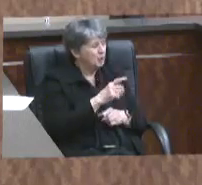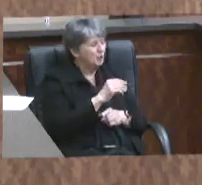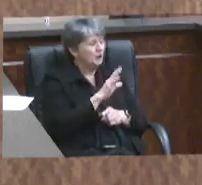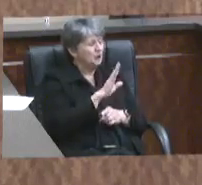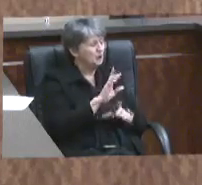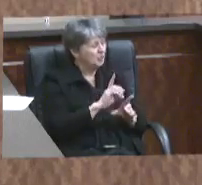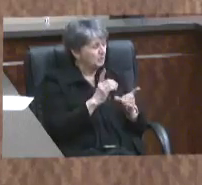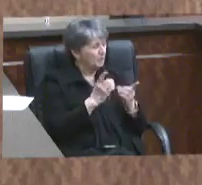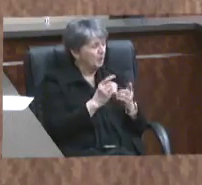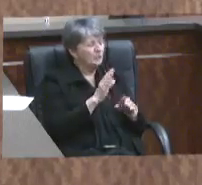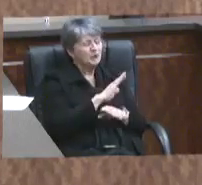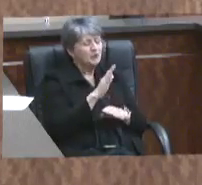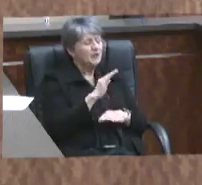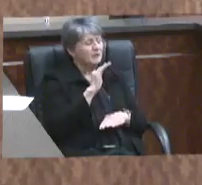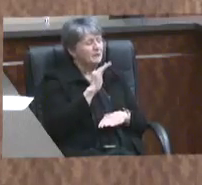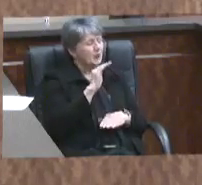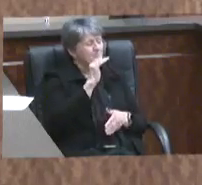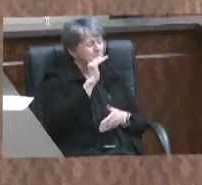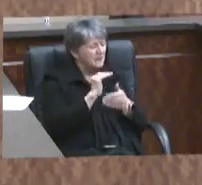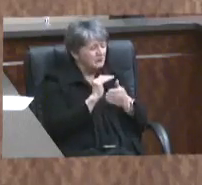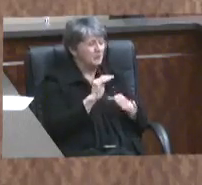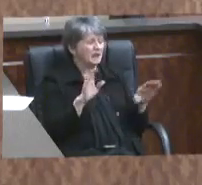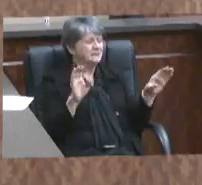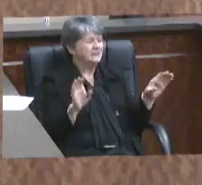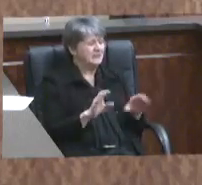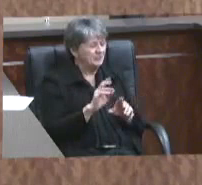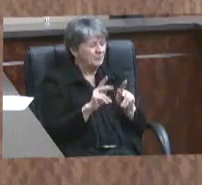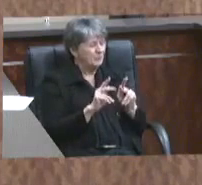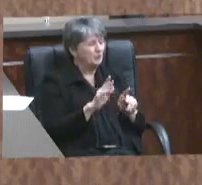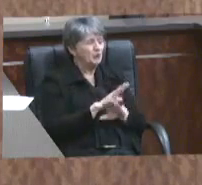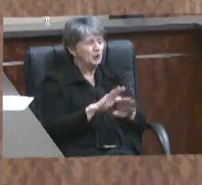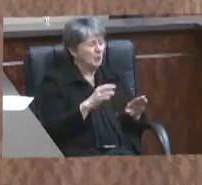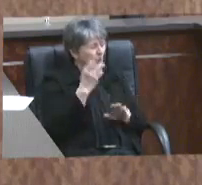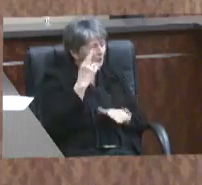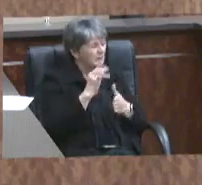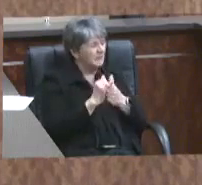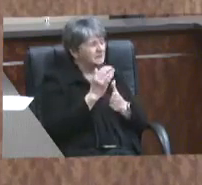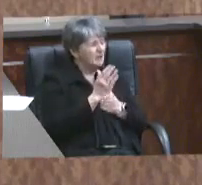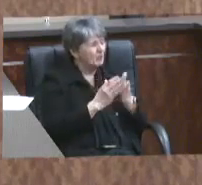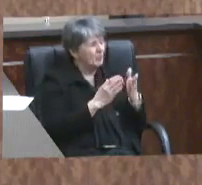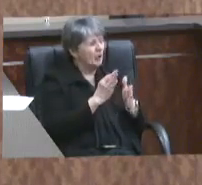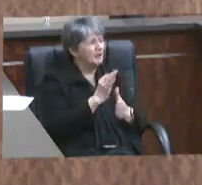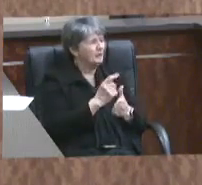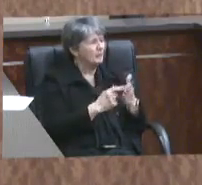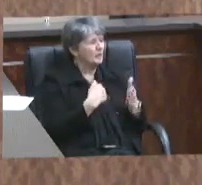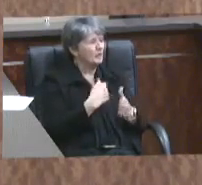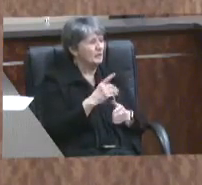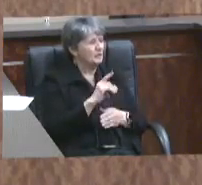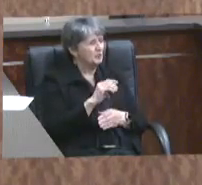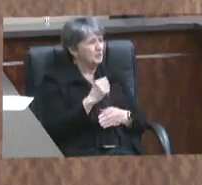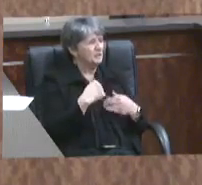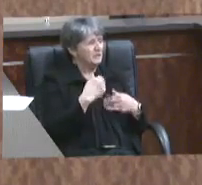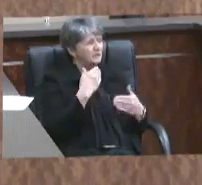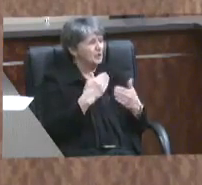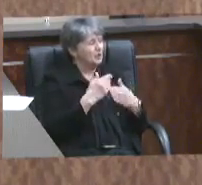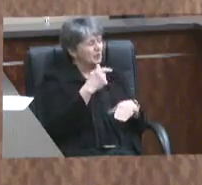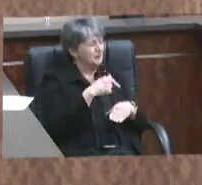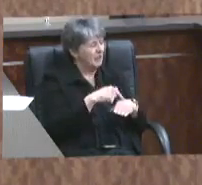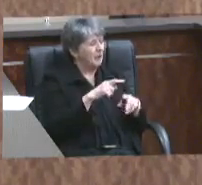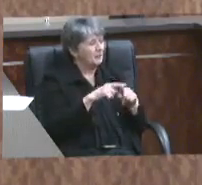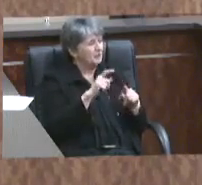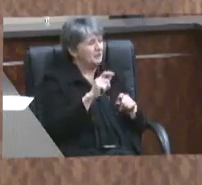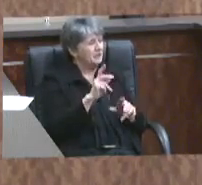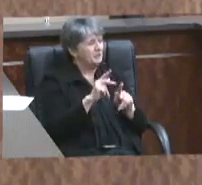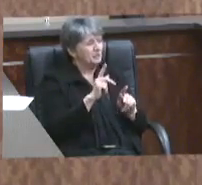the activities. People don't realize that part of what we do is having a good time, but we need people to make sure